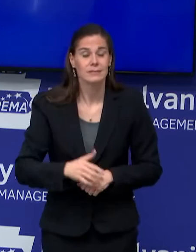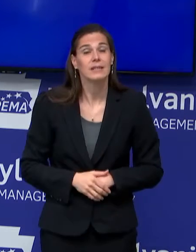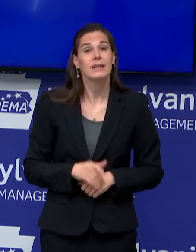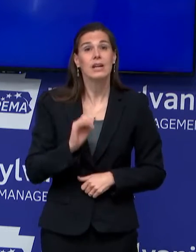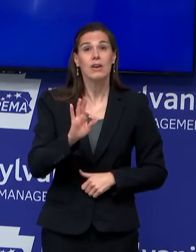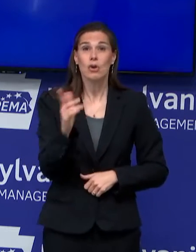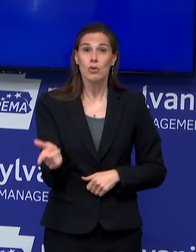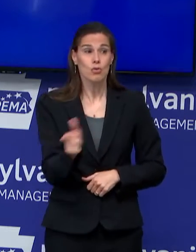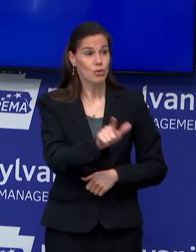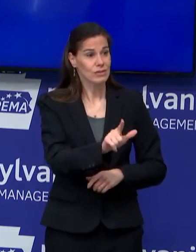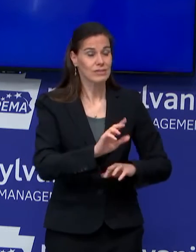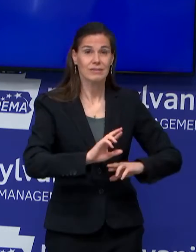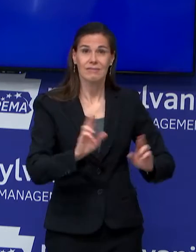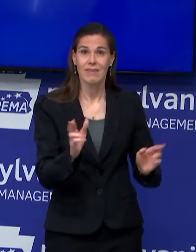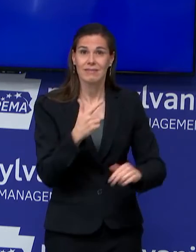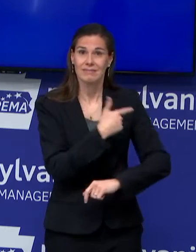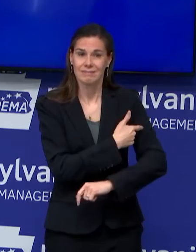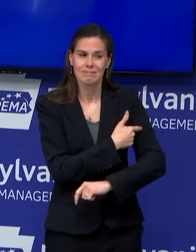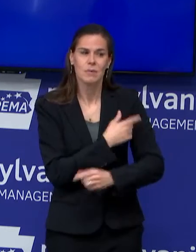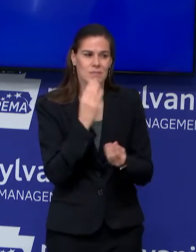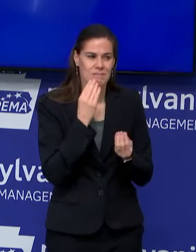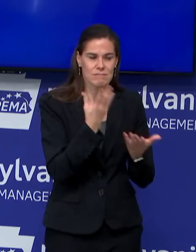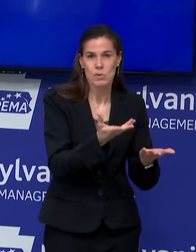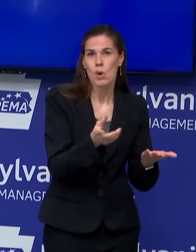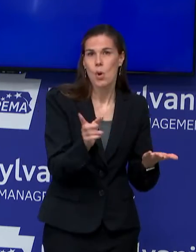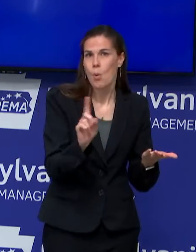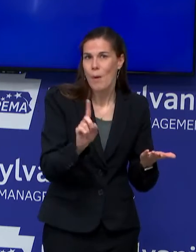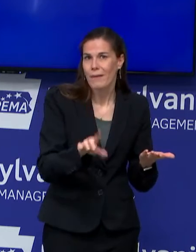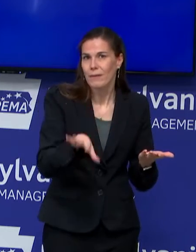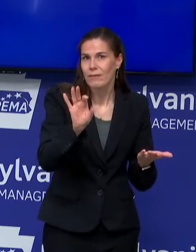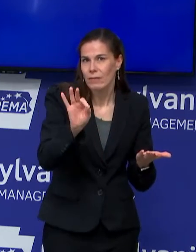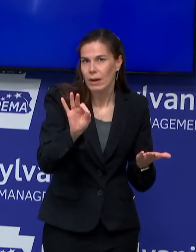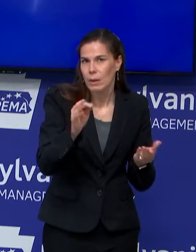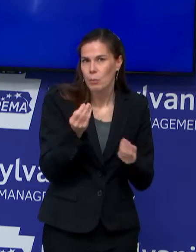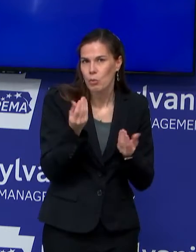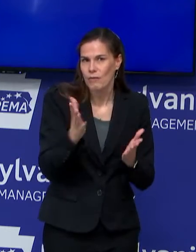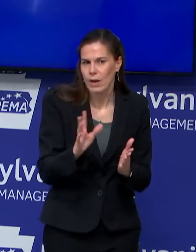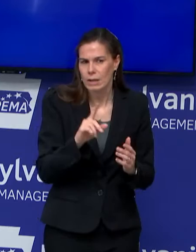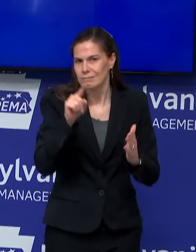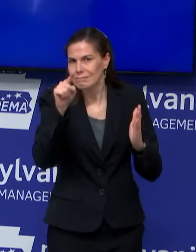turn, you will be directed on how to find a vaccine provider.